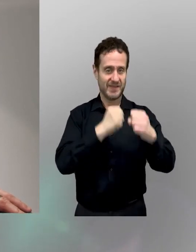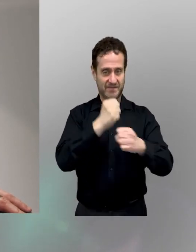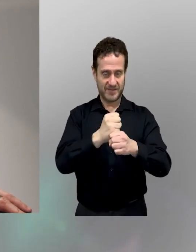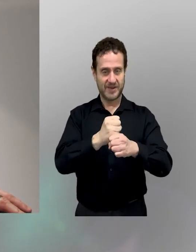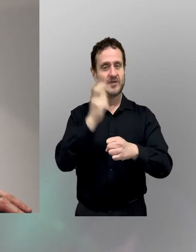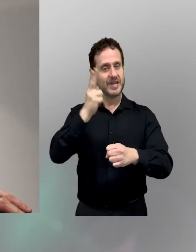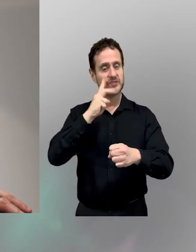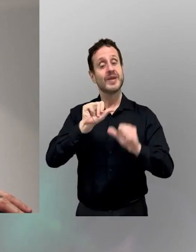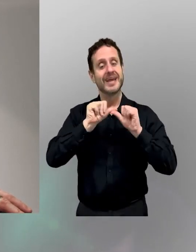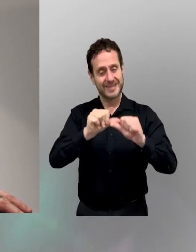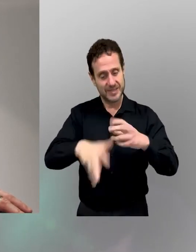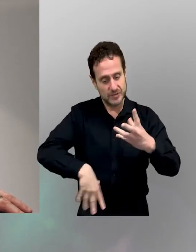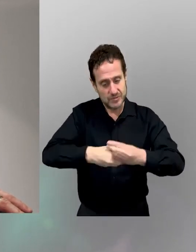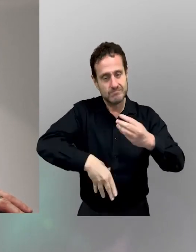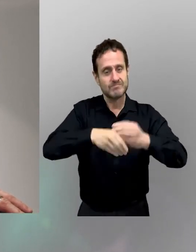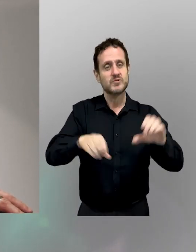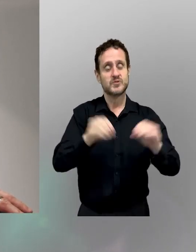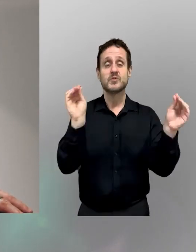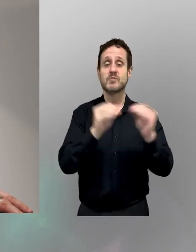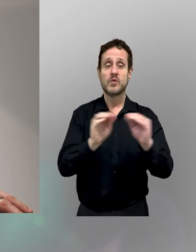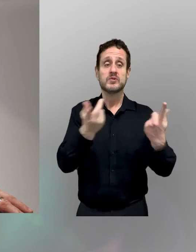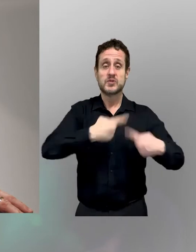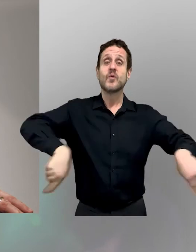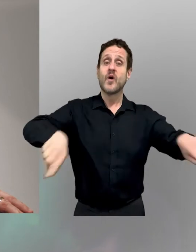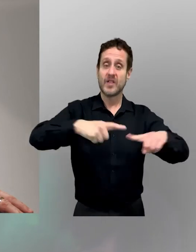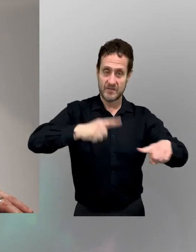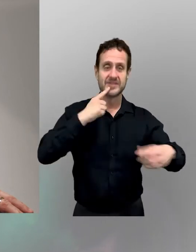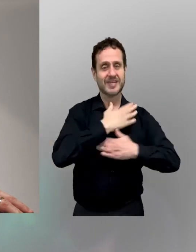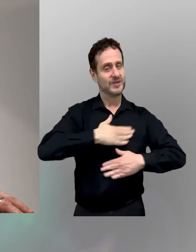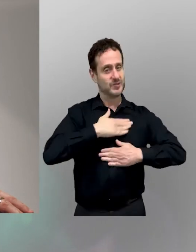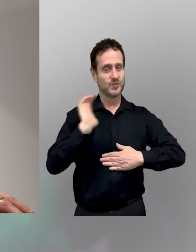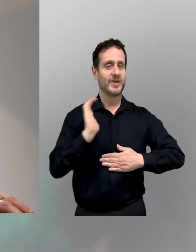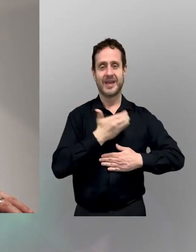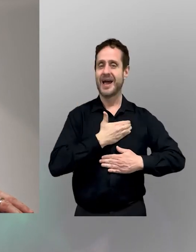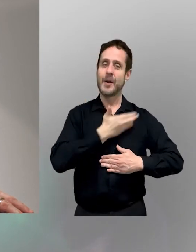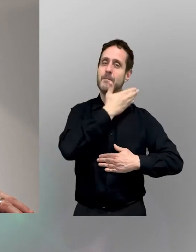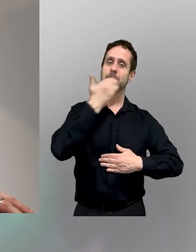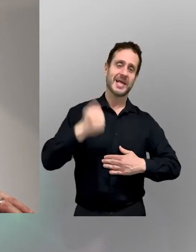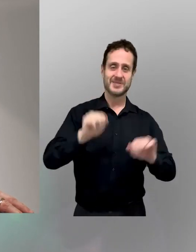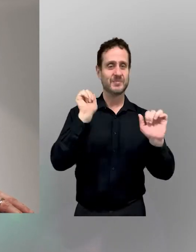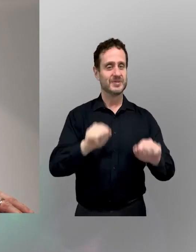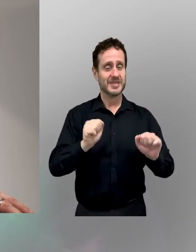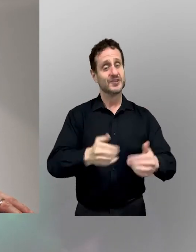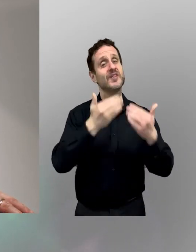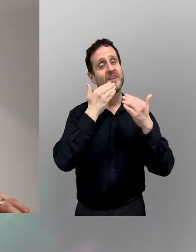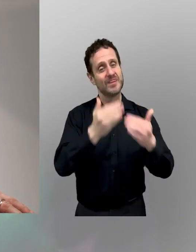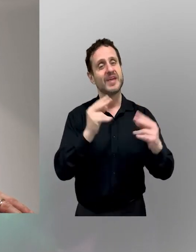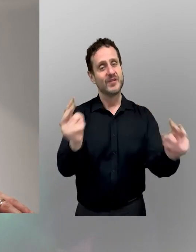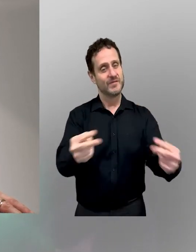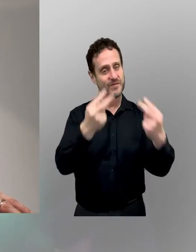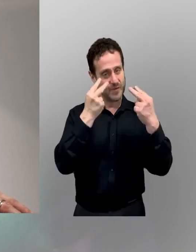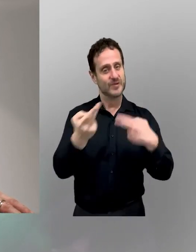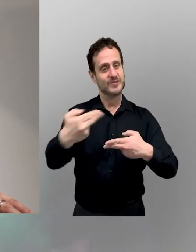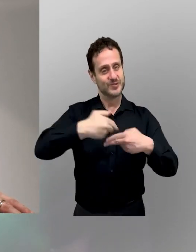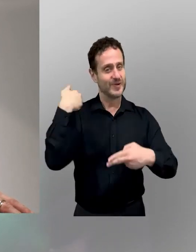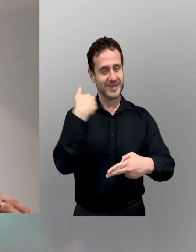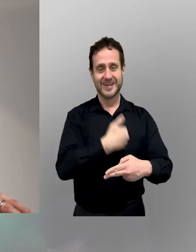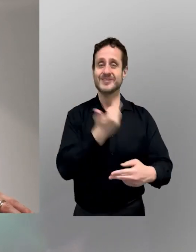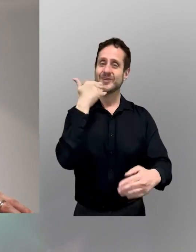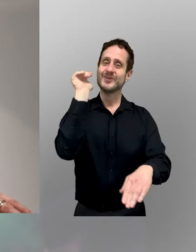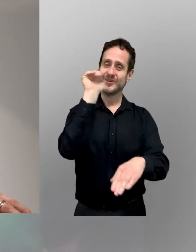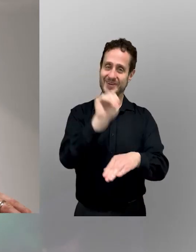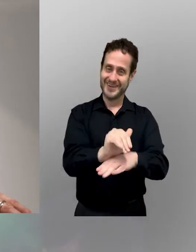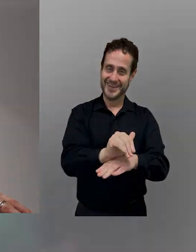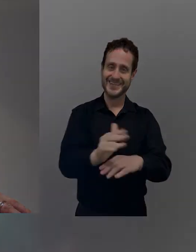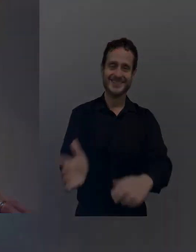legacy so that all of us, regardless of ability, may enjoy our greatest potential. Thank you for joining us,